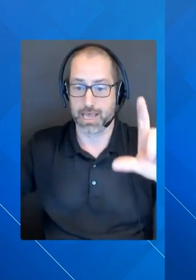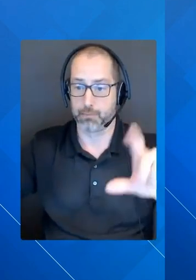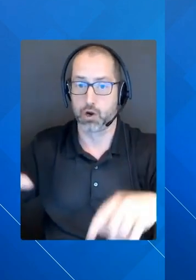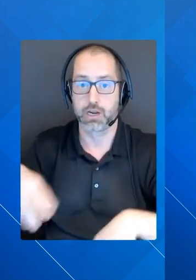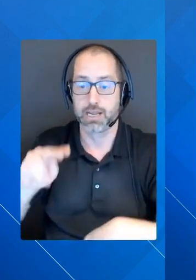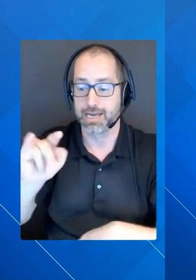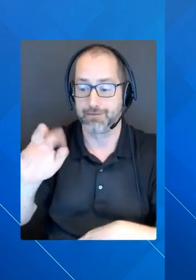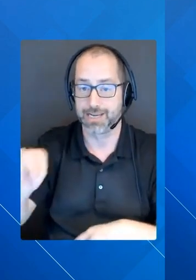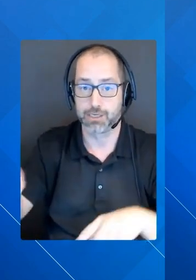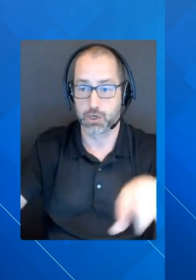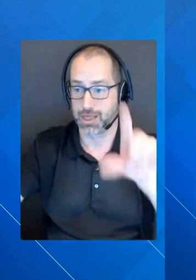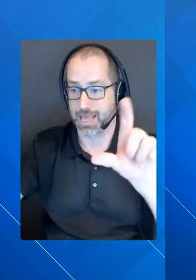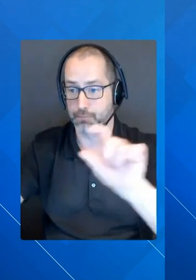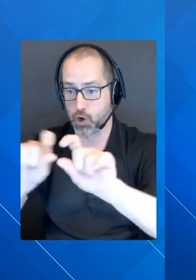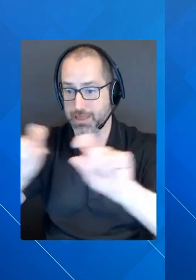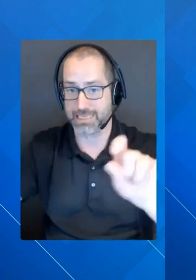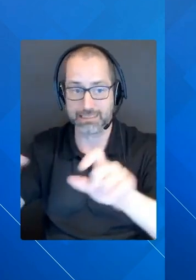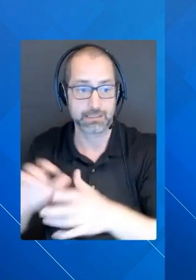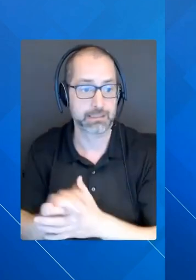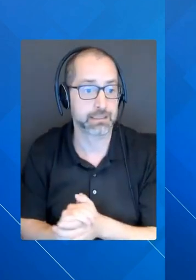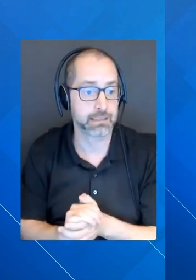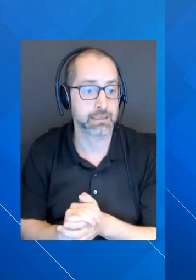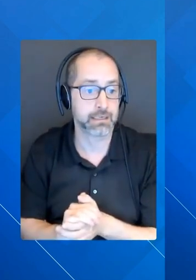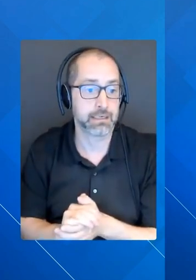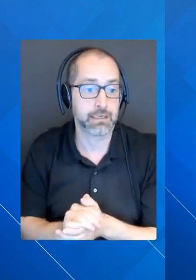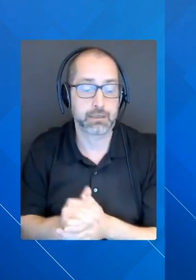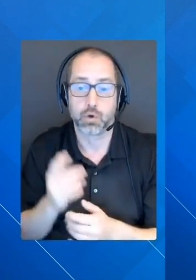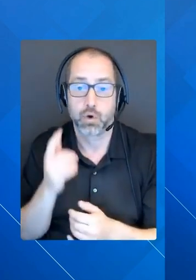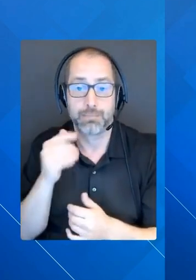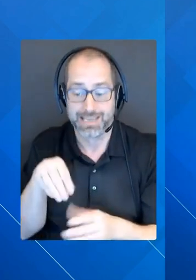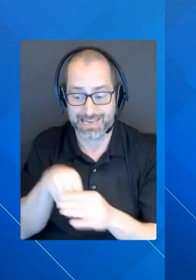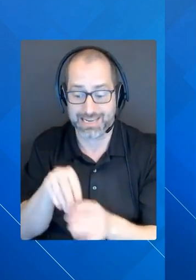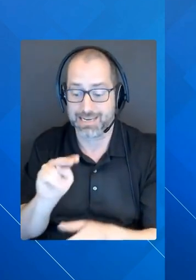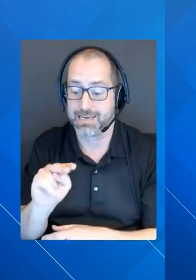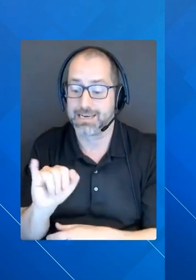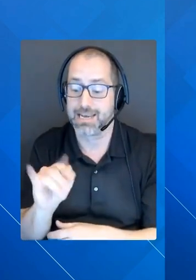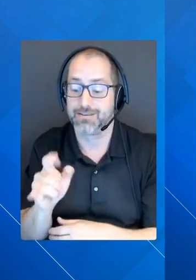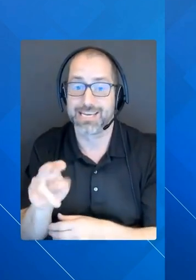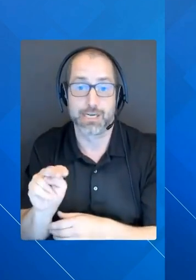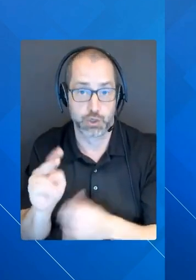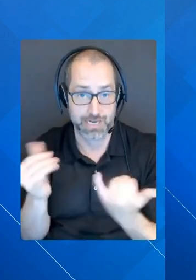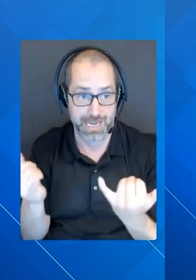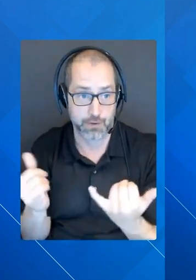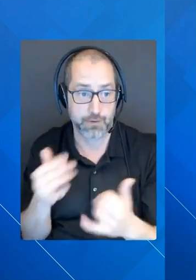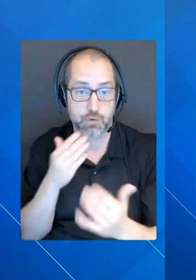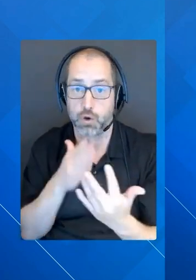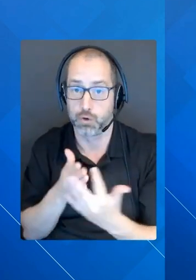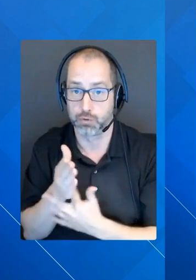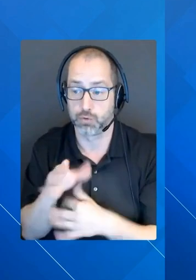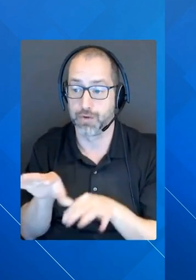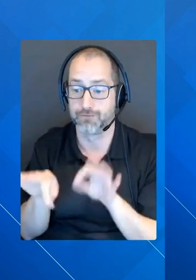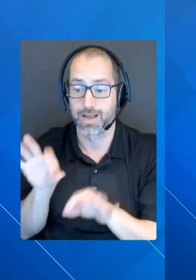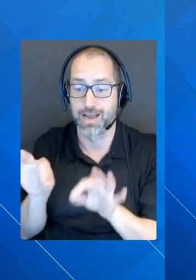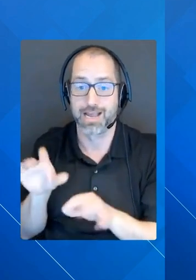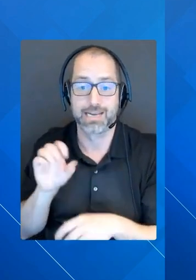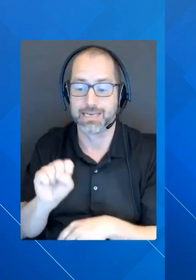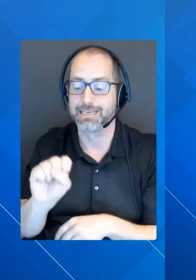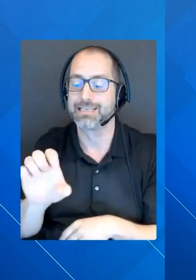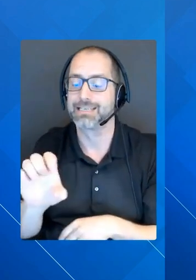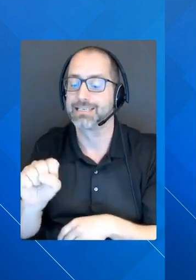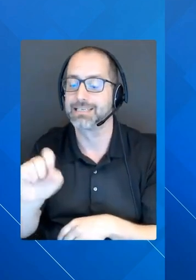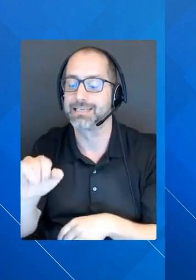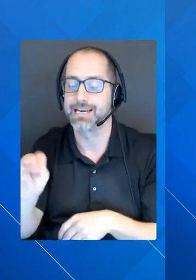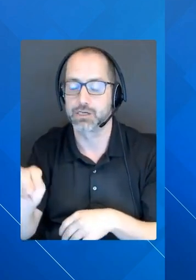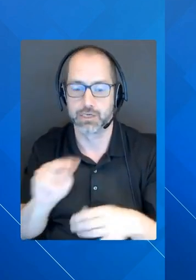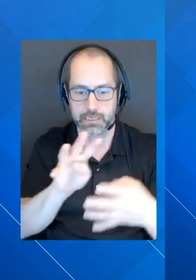with. So here I am in navigation. I'll go through and find the sessions option. Schedule